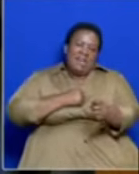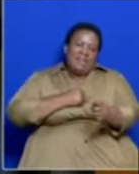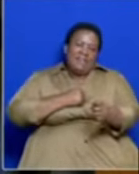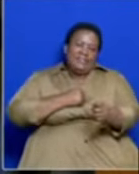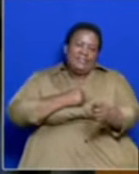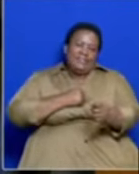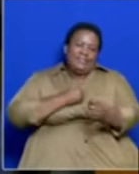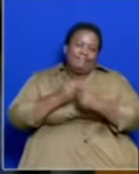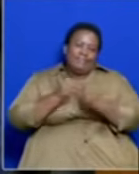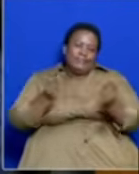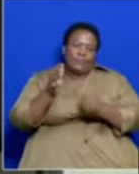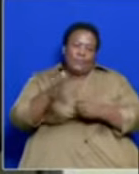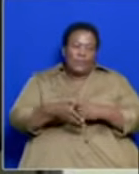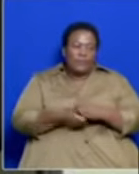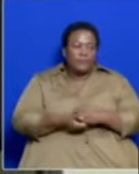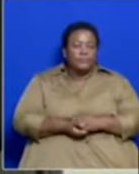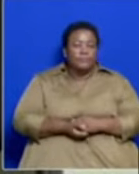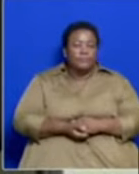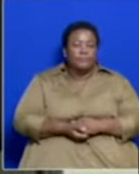Oh, okay.